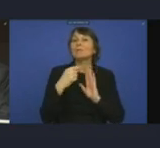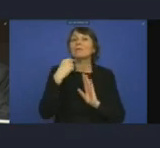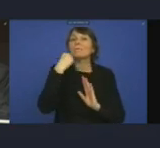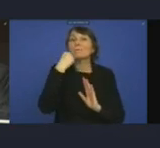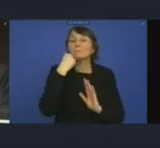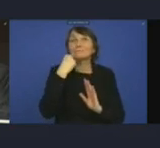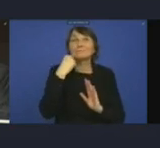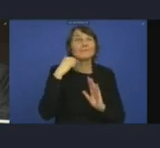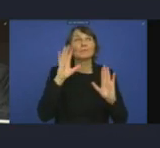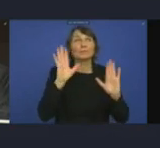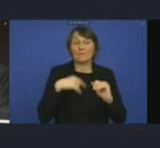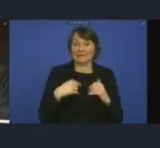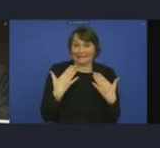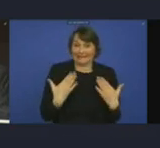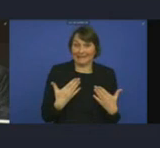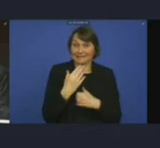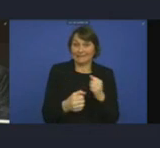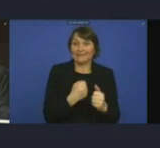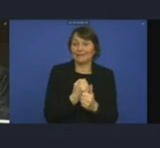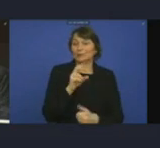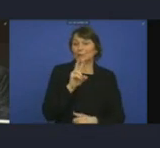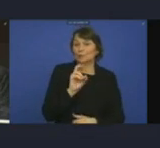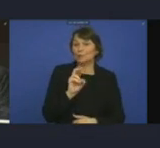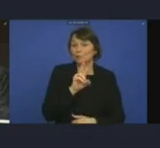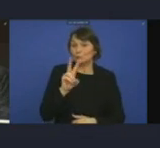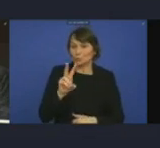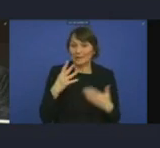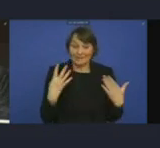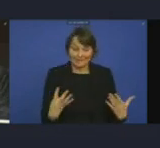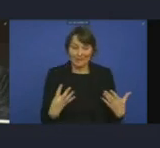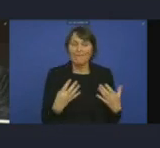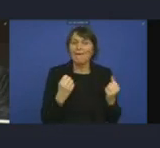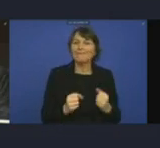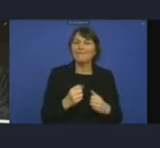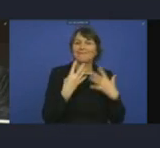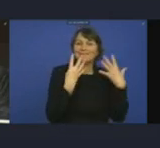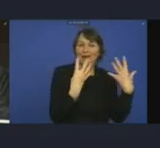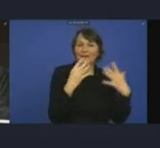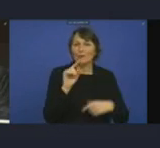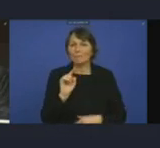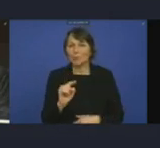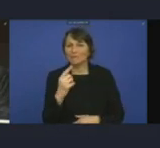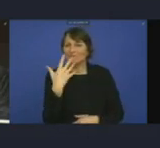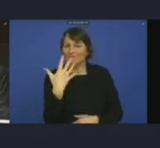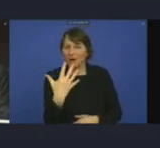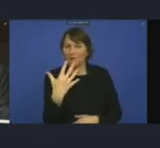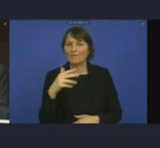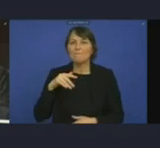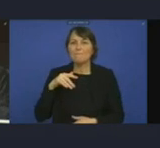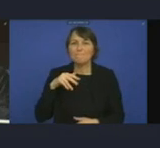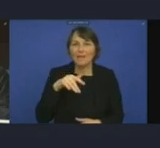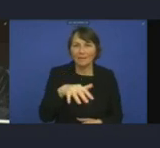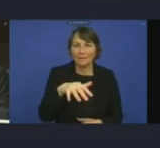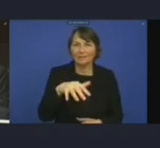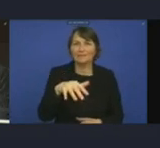year, 2022, we will have 9.5 million euros for these small collaborative partnerships. My